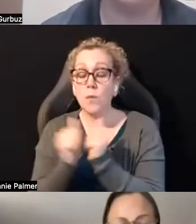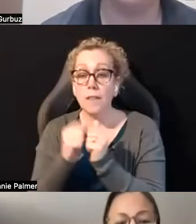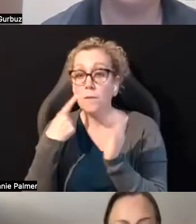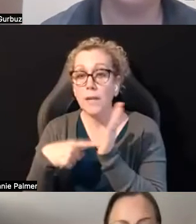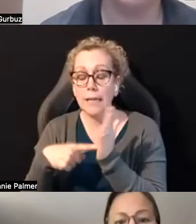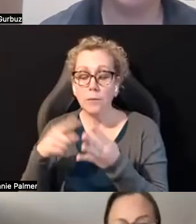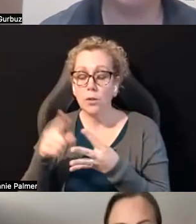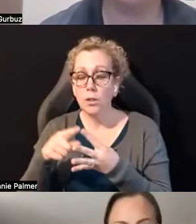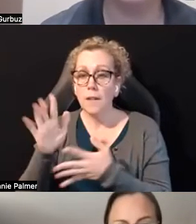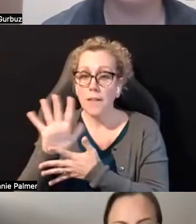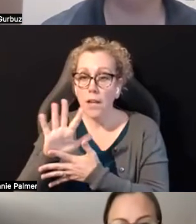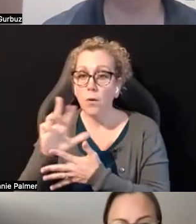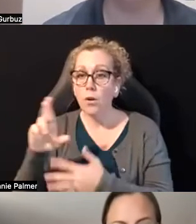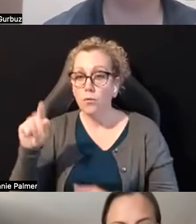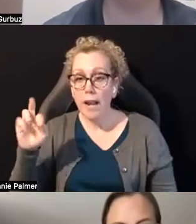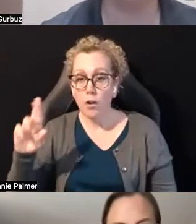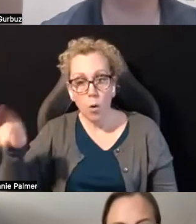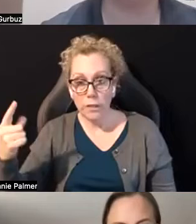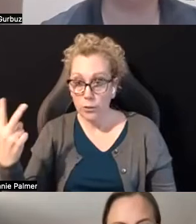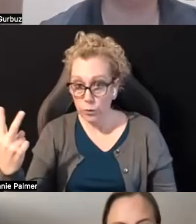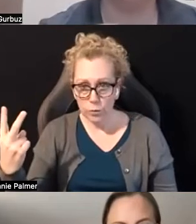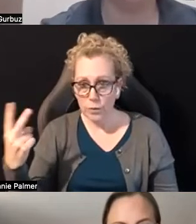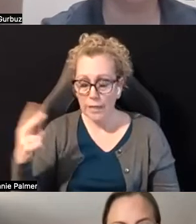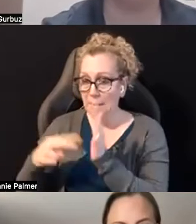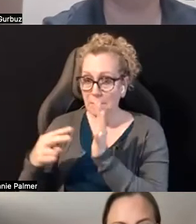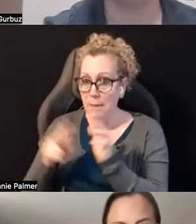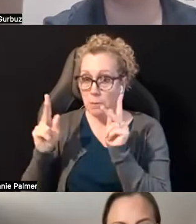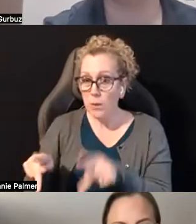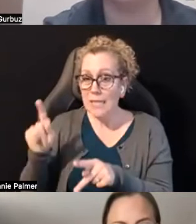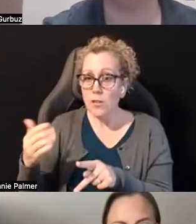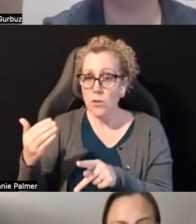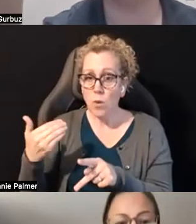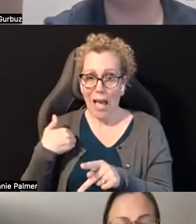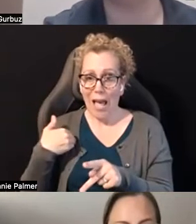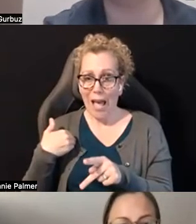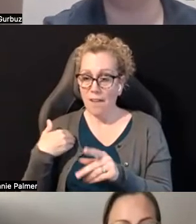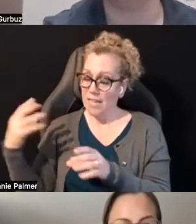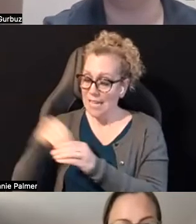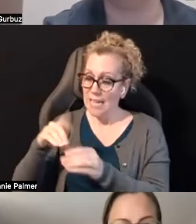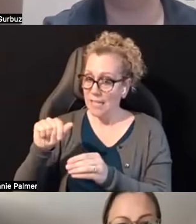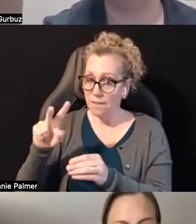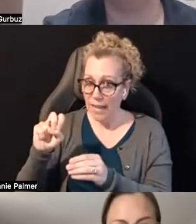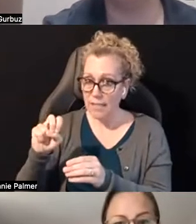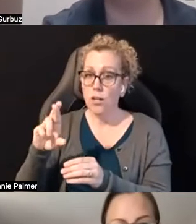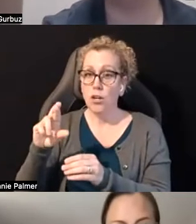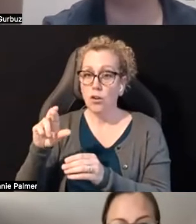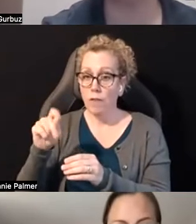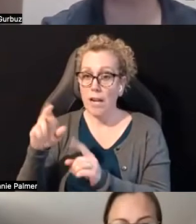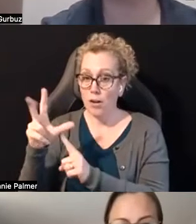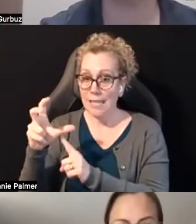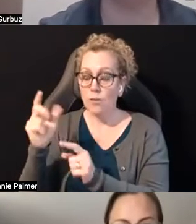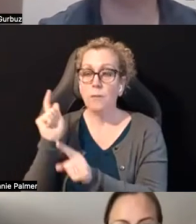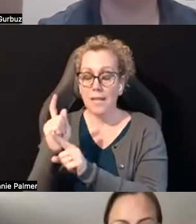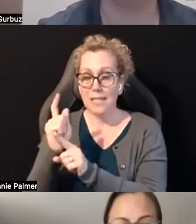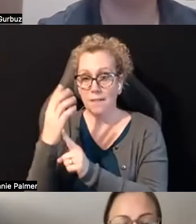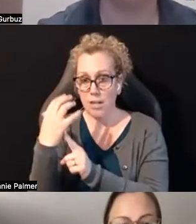video. Because that would mean that the user would only need to have on their device a radar and video. So I think we need to